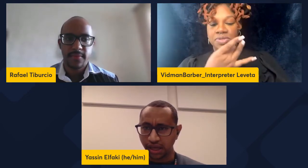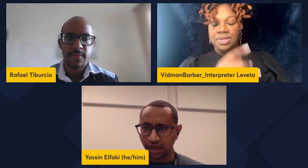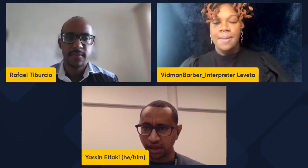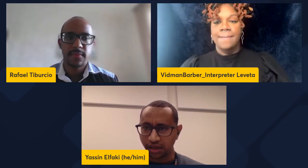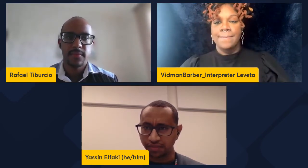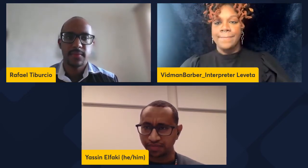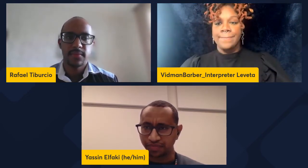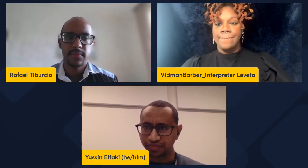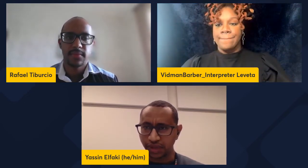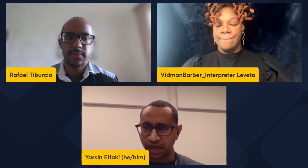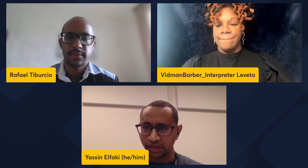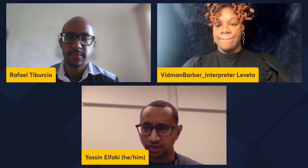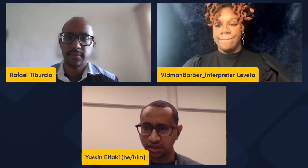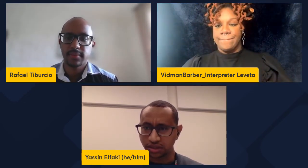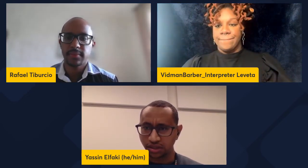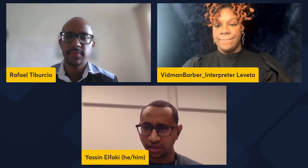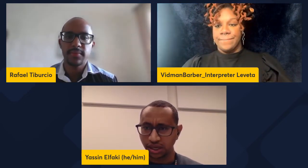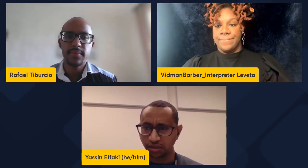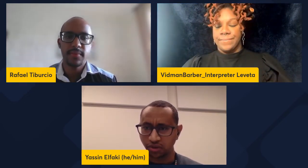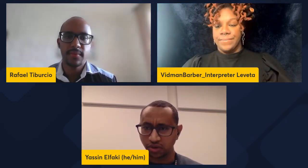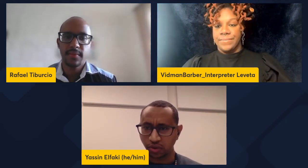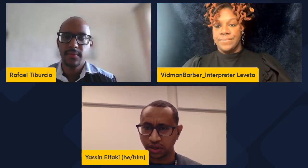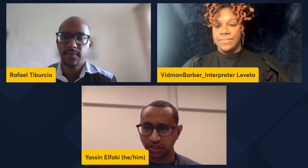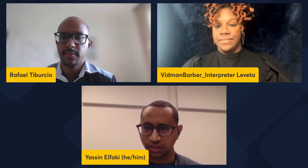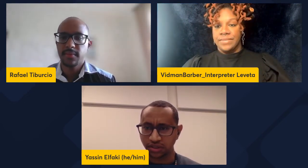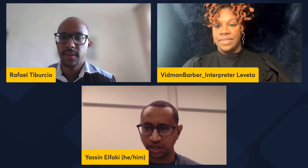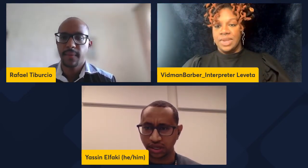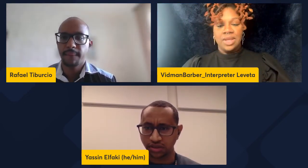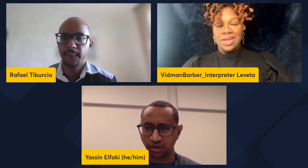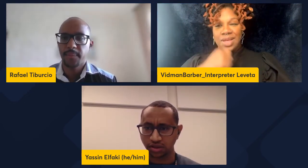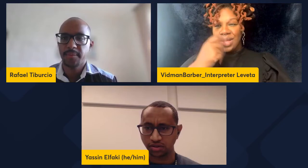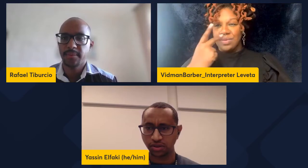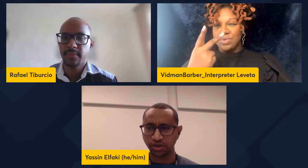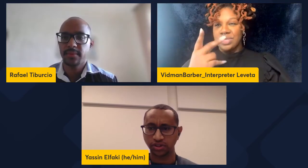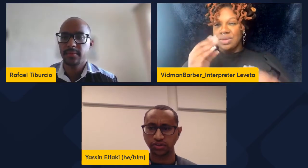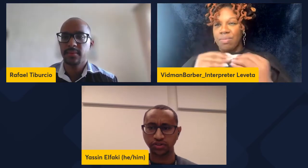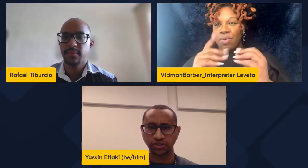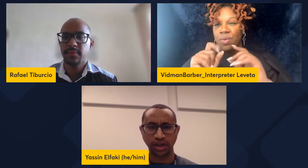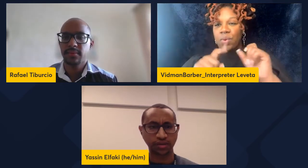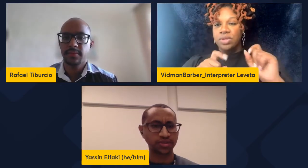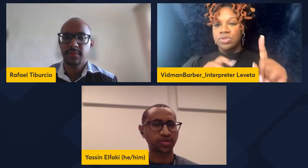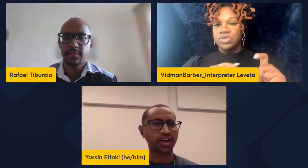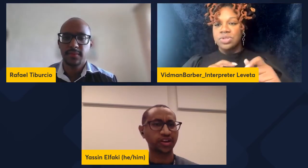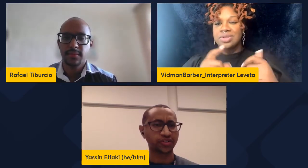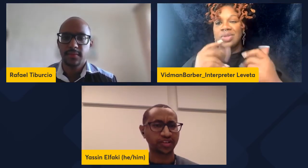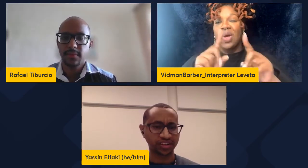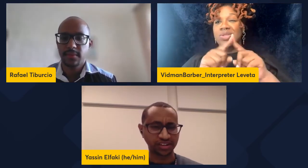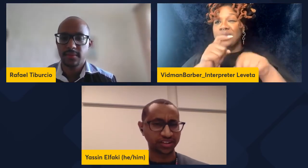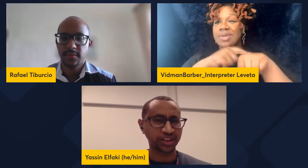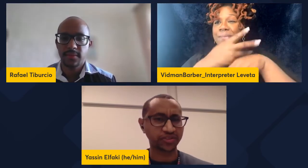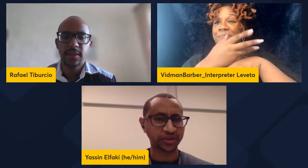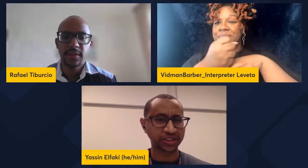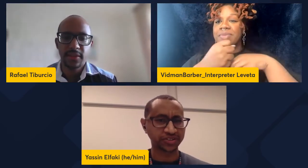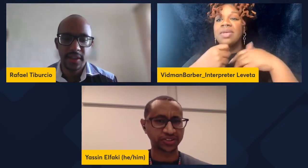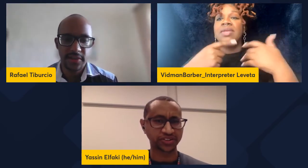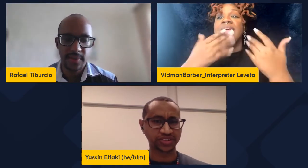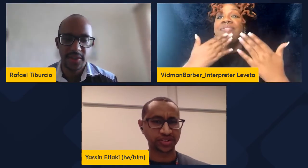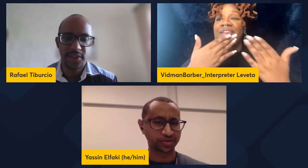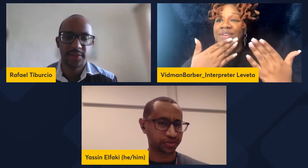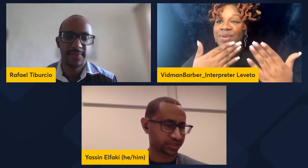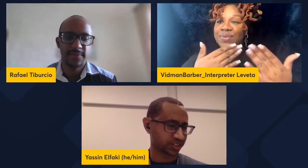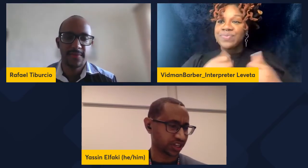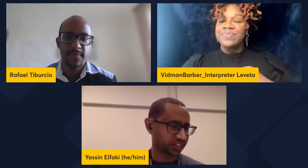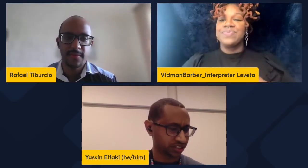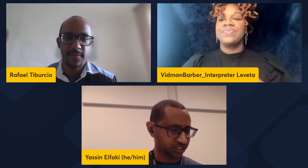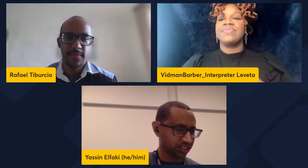okay I don't see any more questions and I guess also we're short on time so thank you Raphael thank you very much thank you very